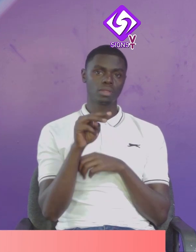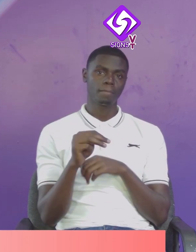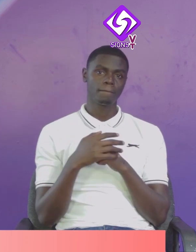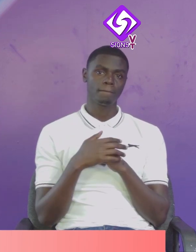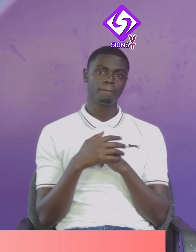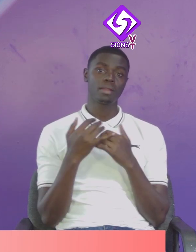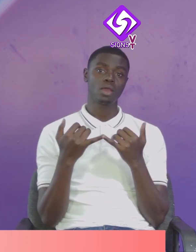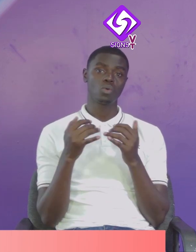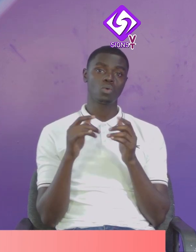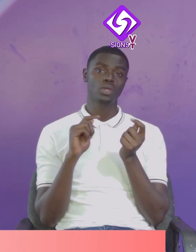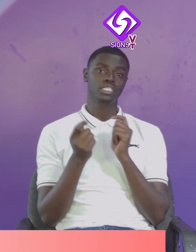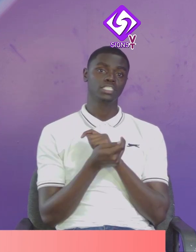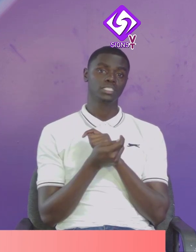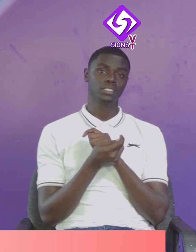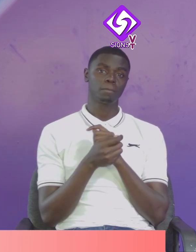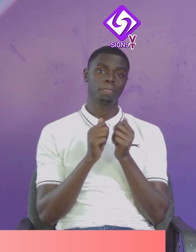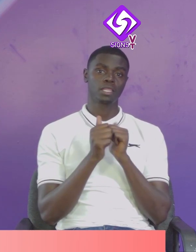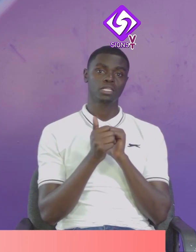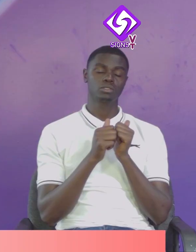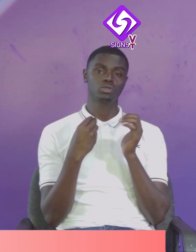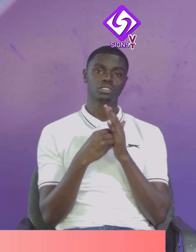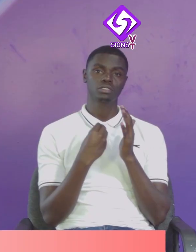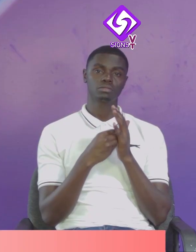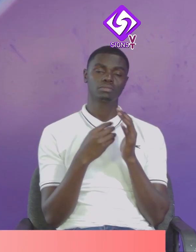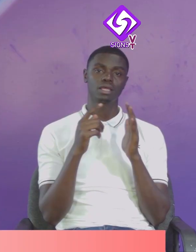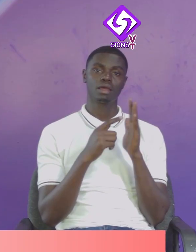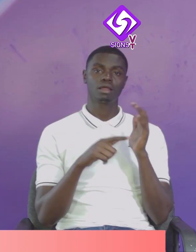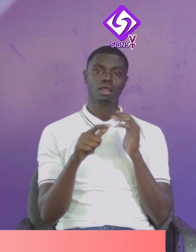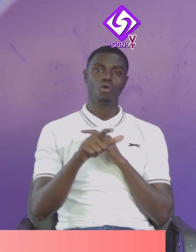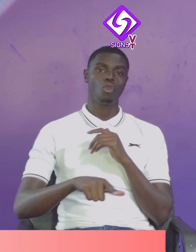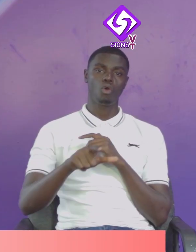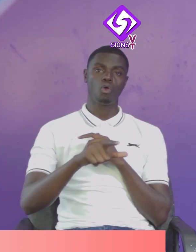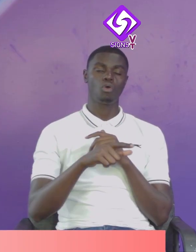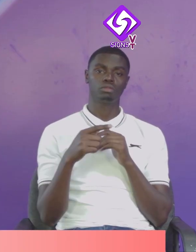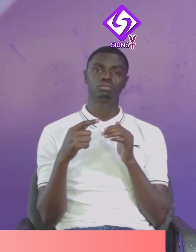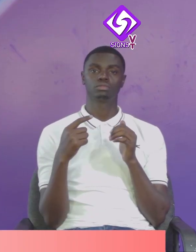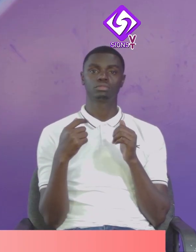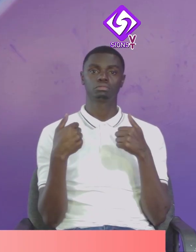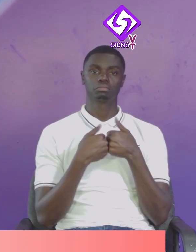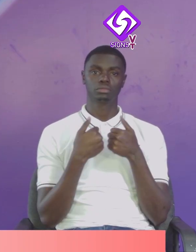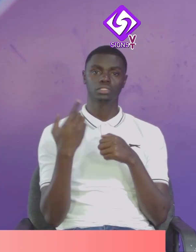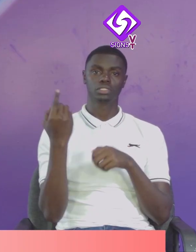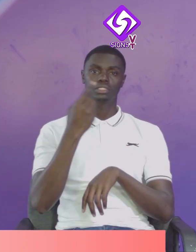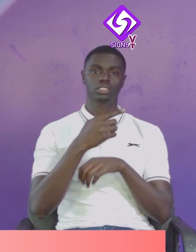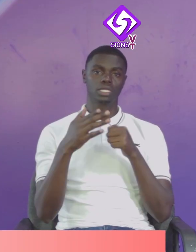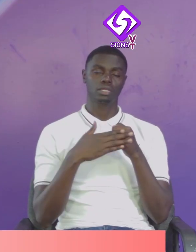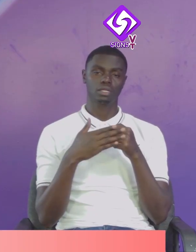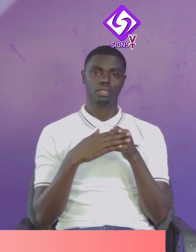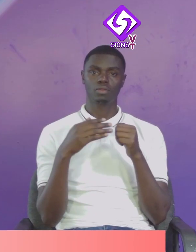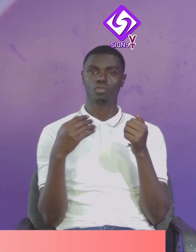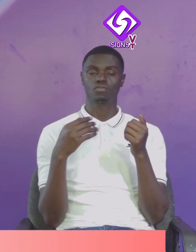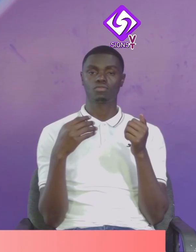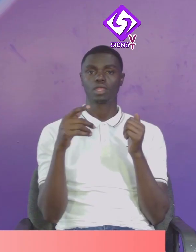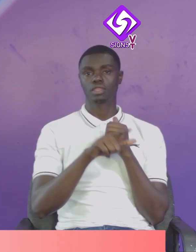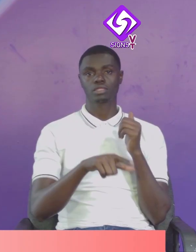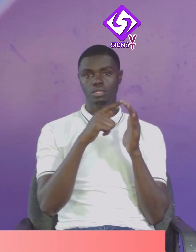are now switching stances to the Sport Pesa League, the local action. We are in match day 9 of the Sport Pesa League.